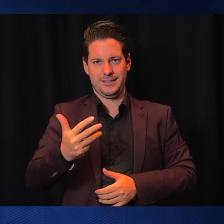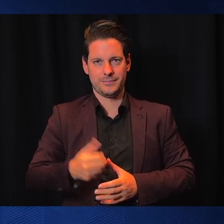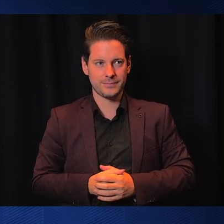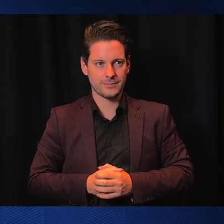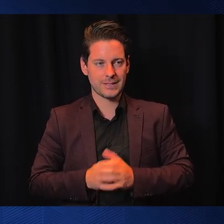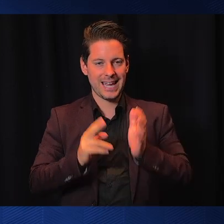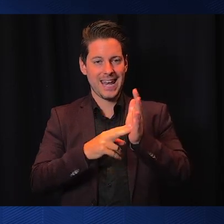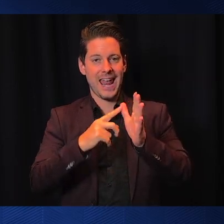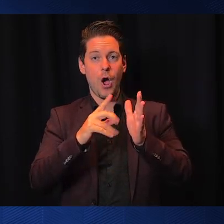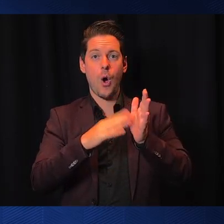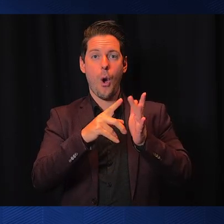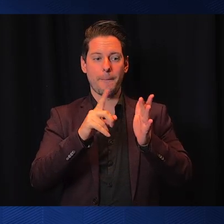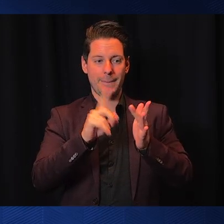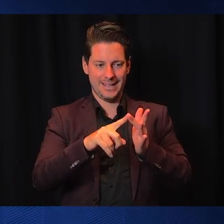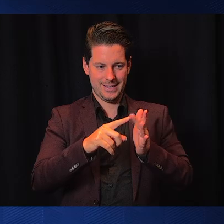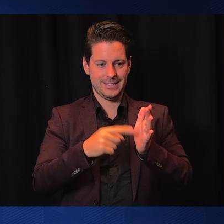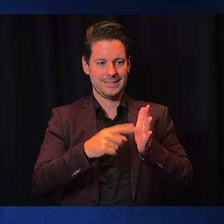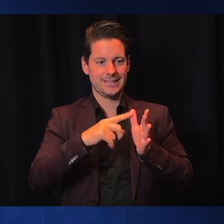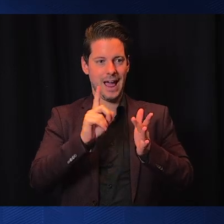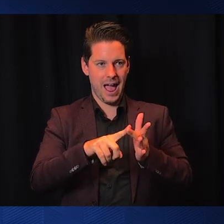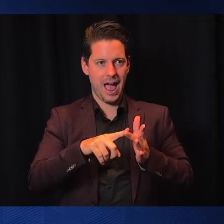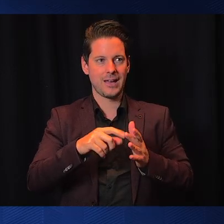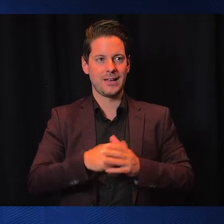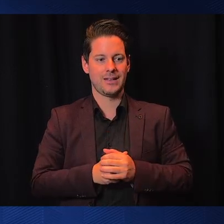Tai. Naomi is a DRR officer